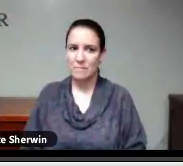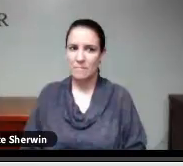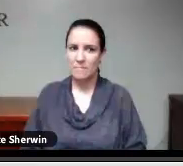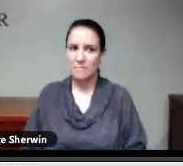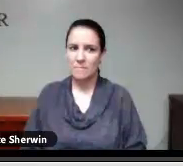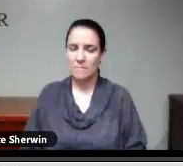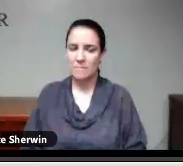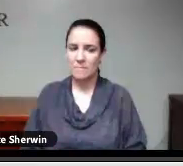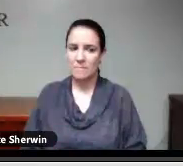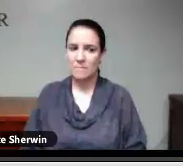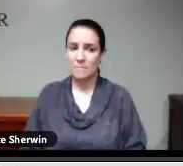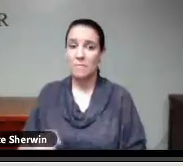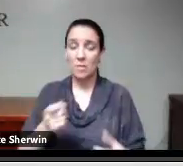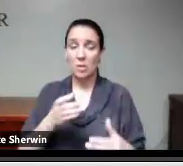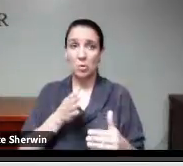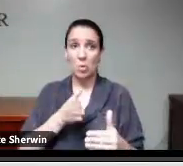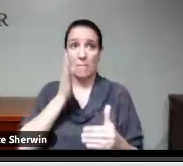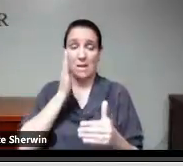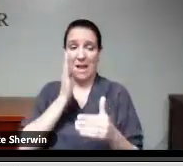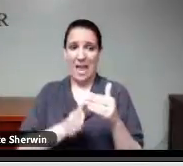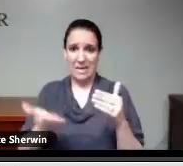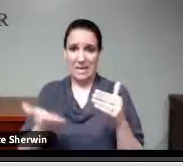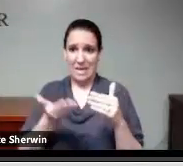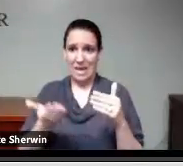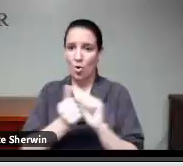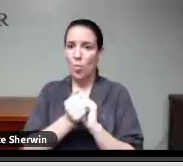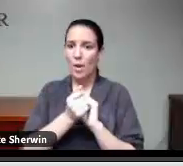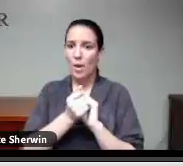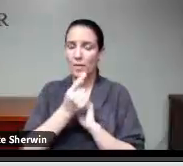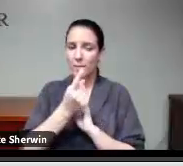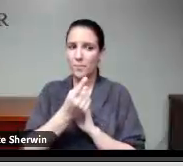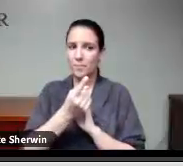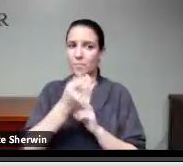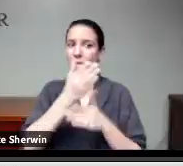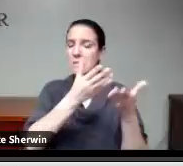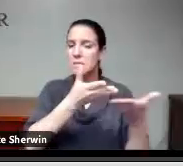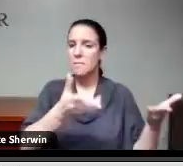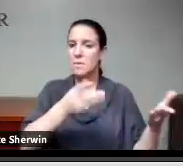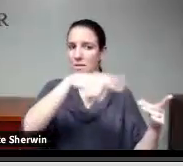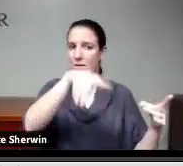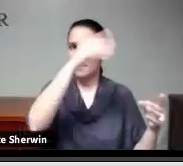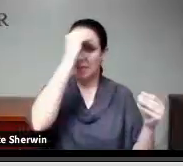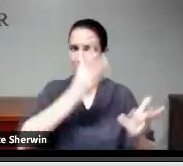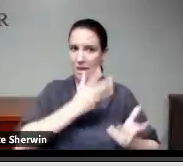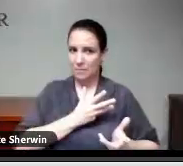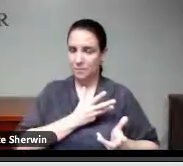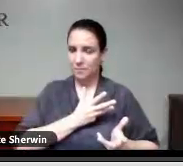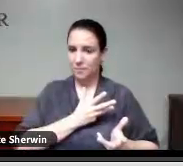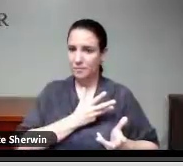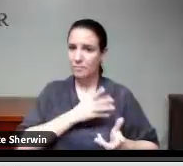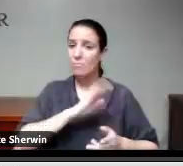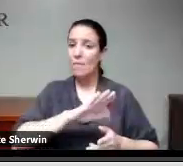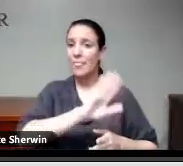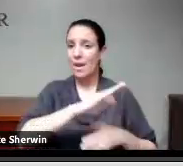And so I'm going to end here with some of the things that they shared in their presentation as far as their